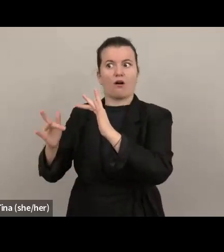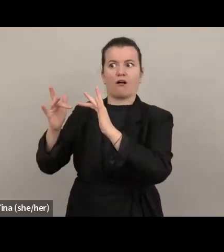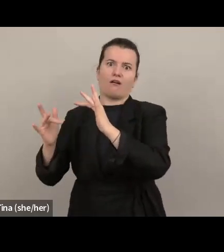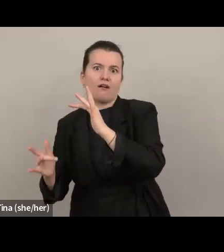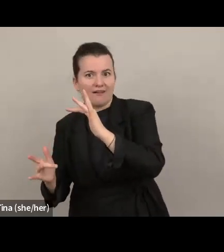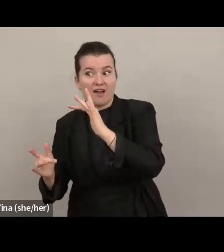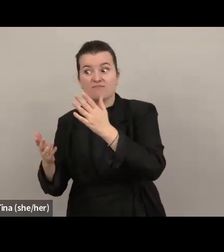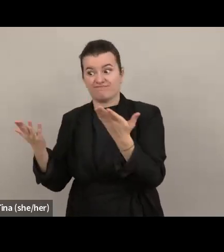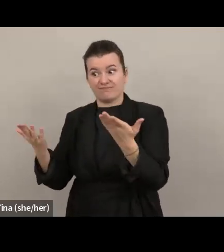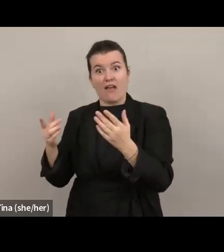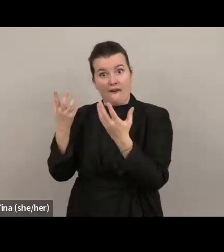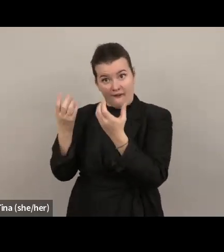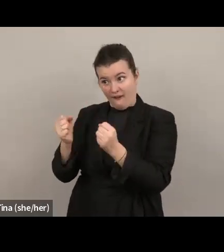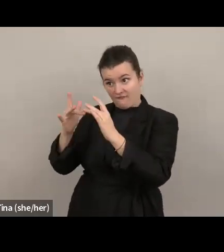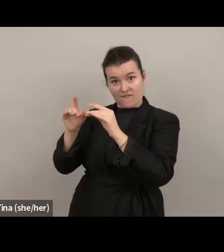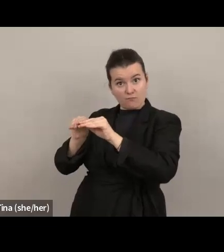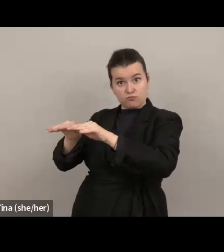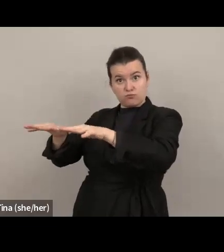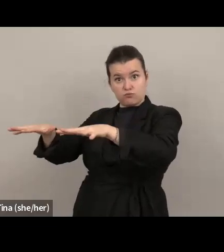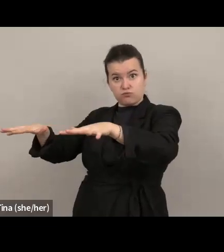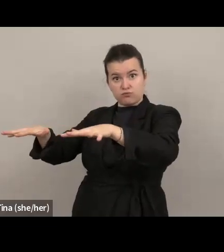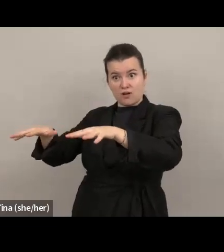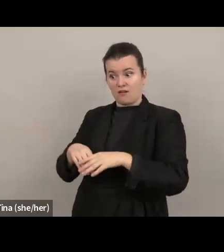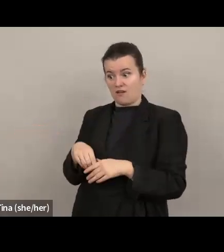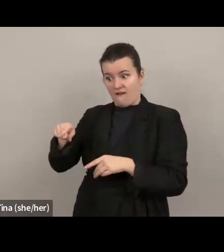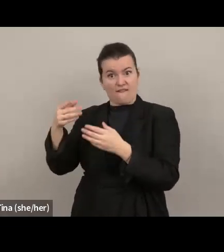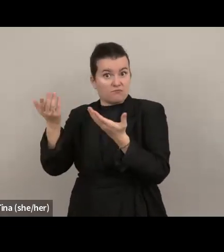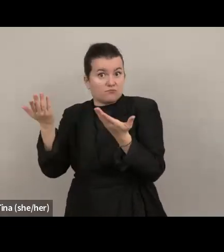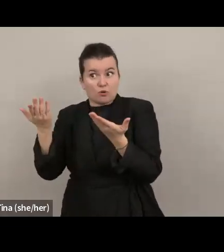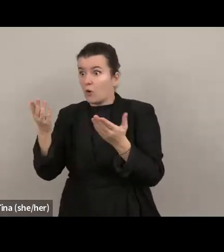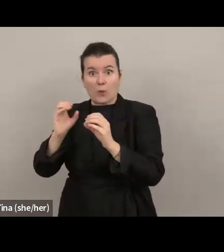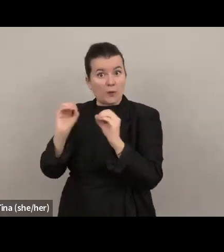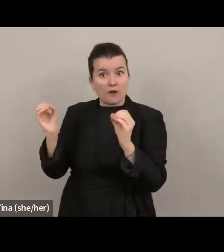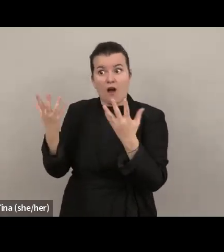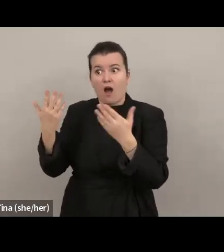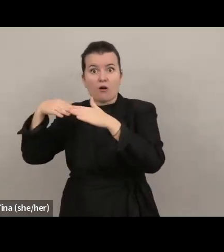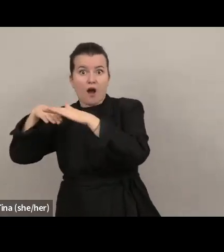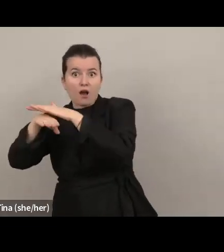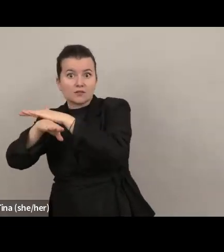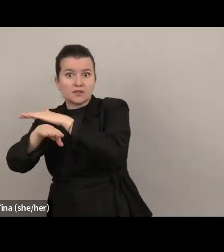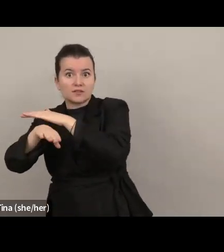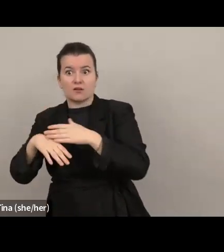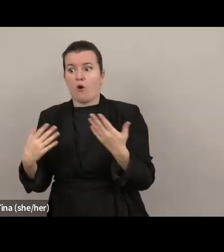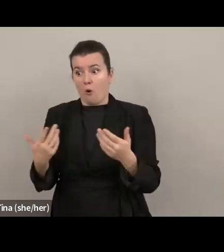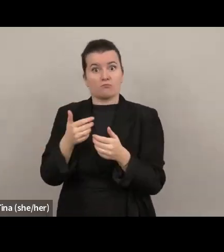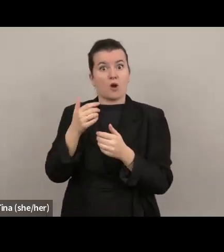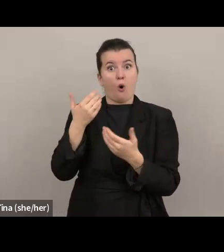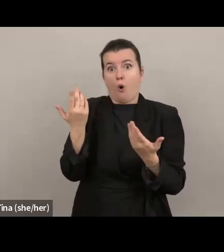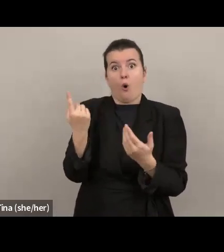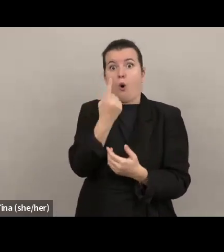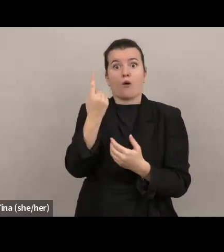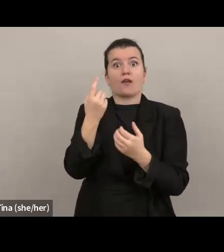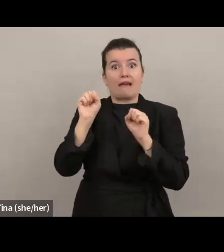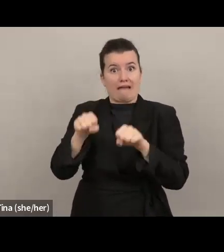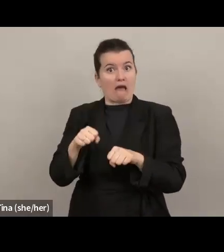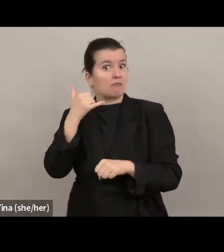become conversations around just mobile device connectivity. And so for